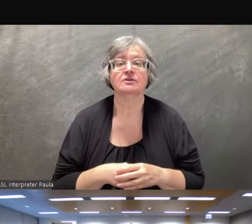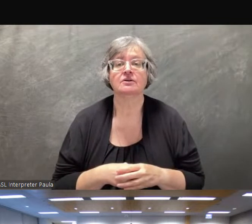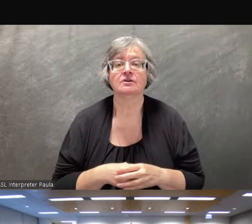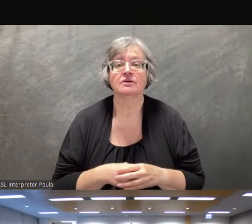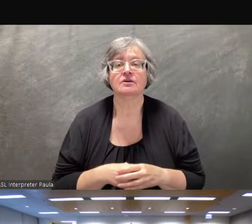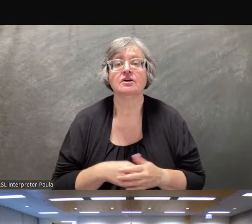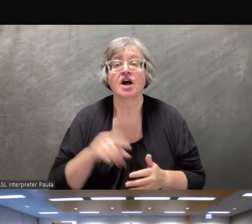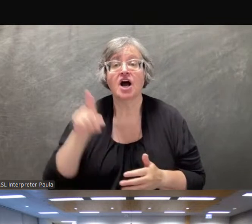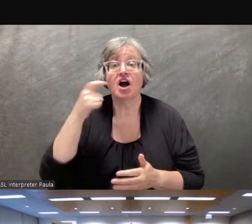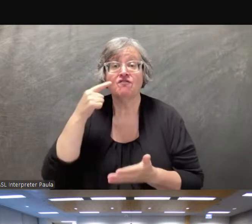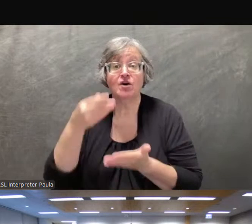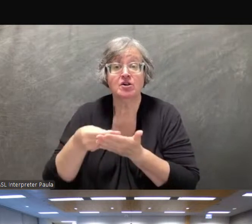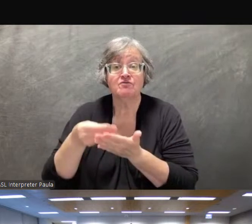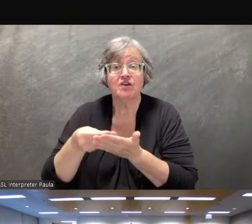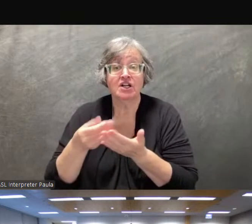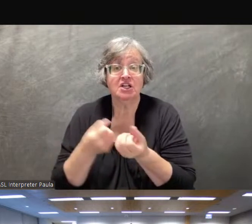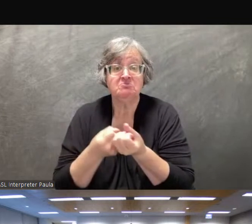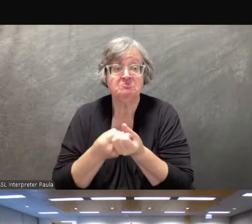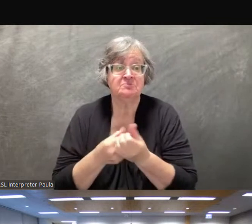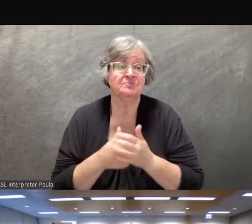Looking at our public funding.